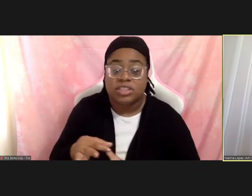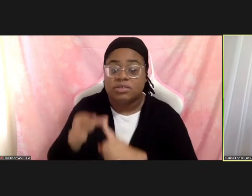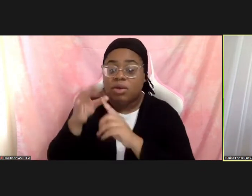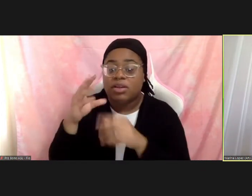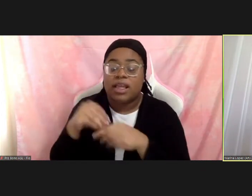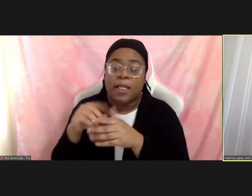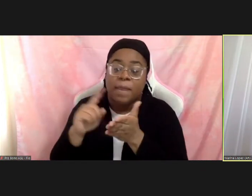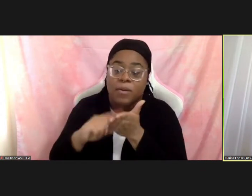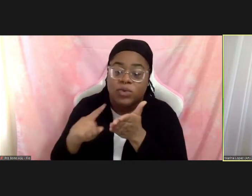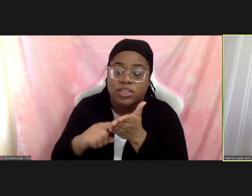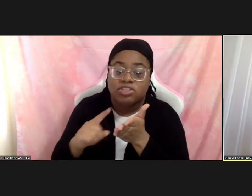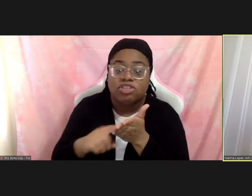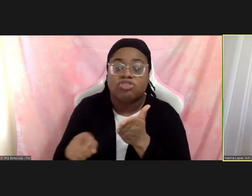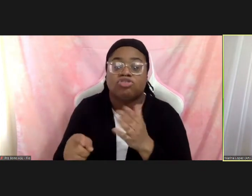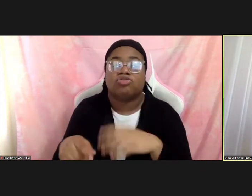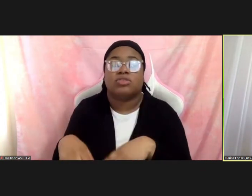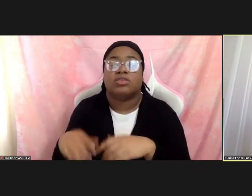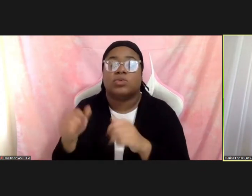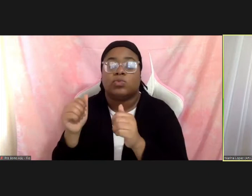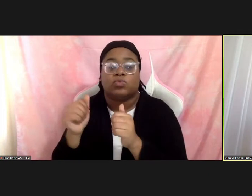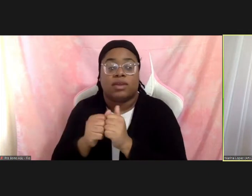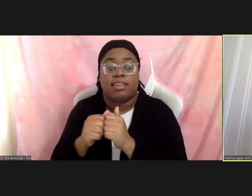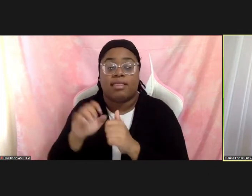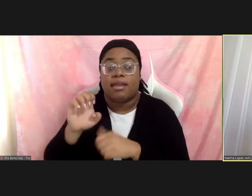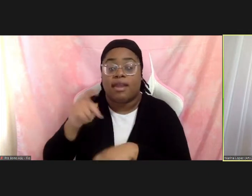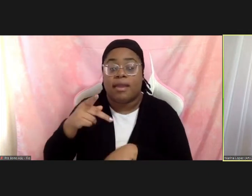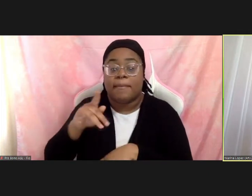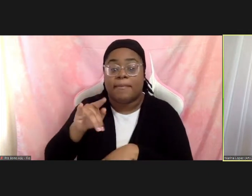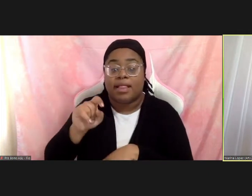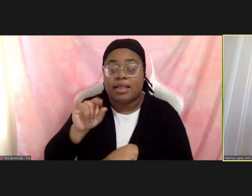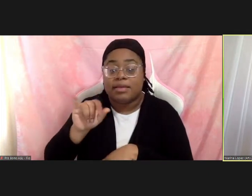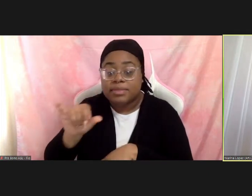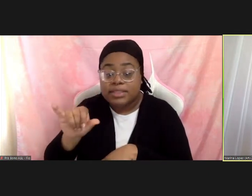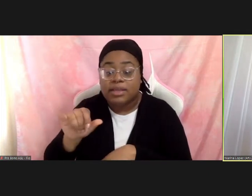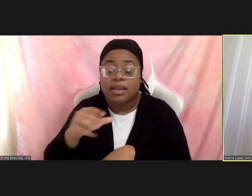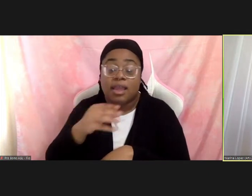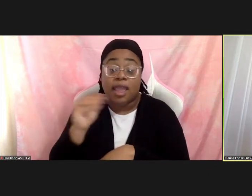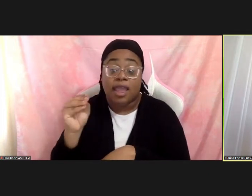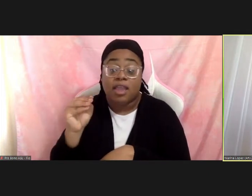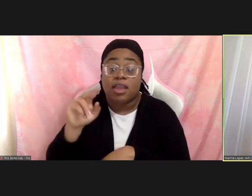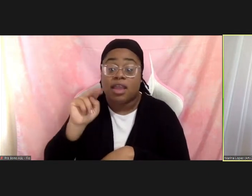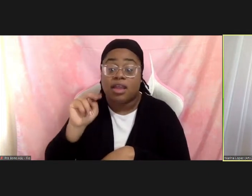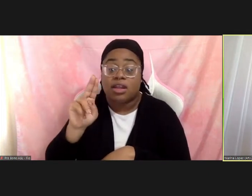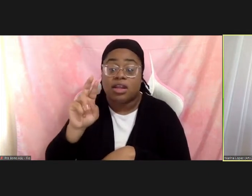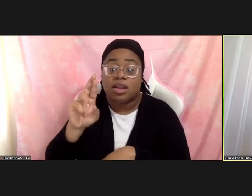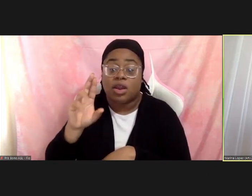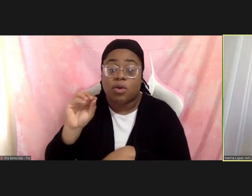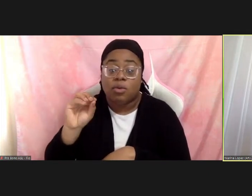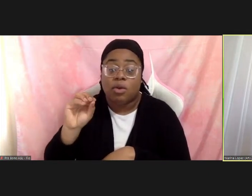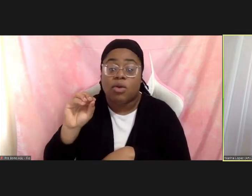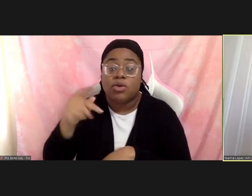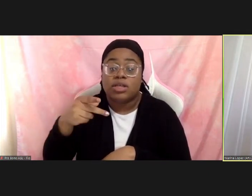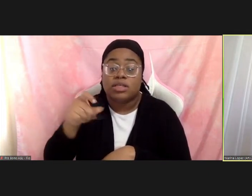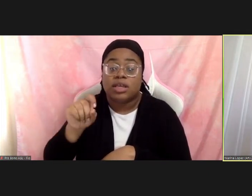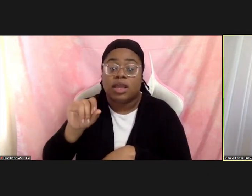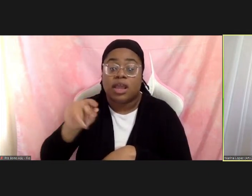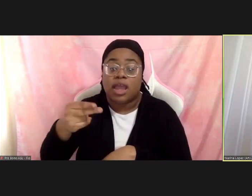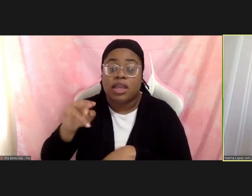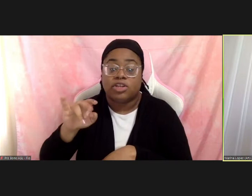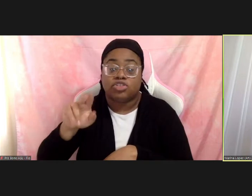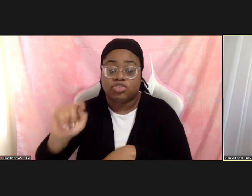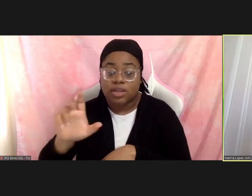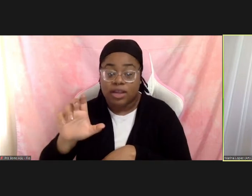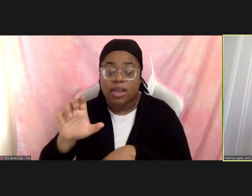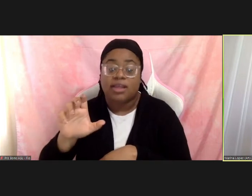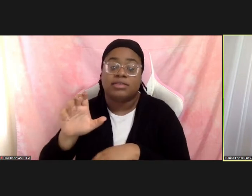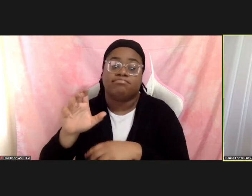researching interventions for epilepsy and the neuropsychiatric syndromes of dementia. Clara's